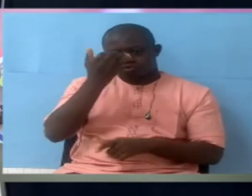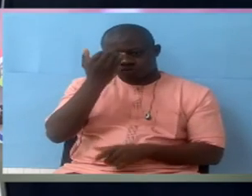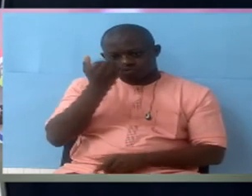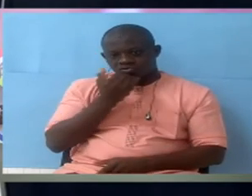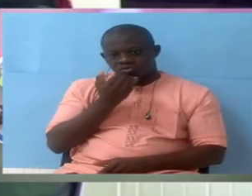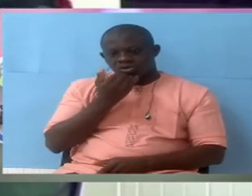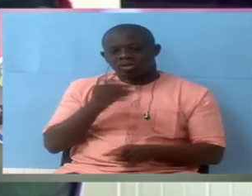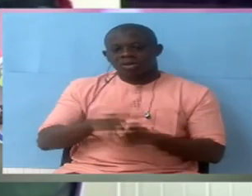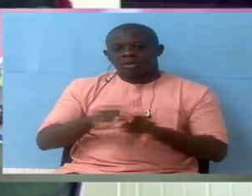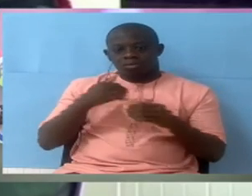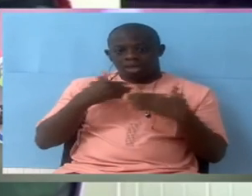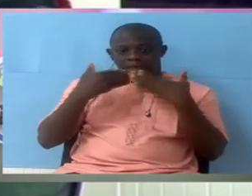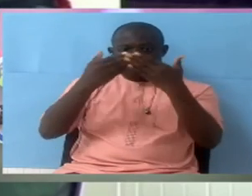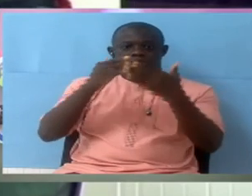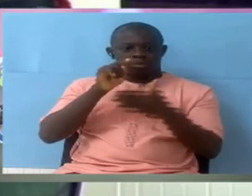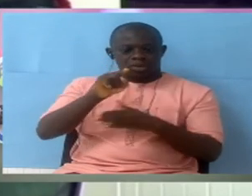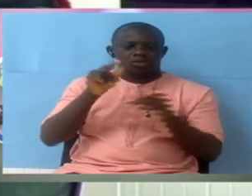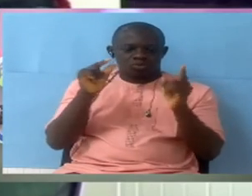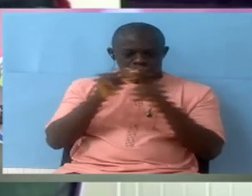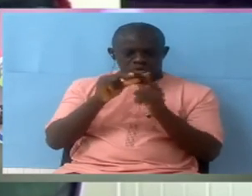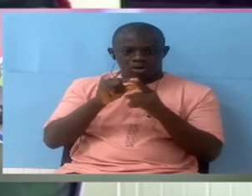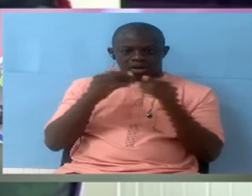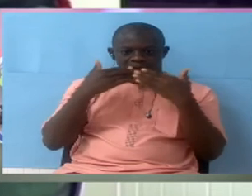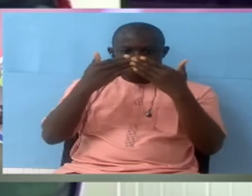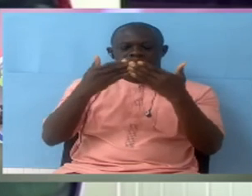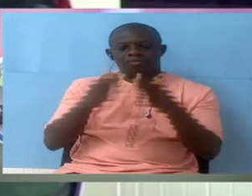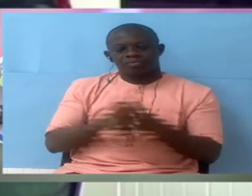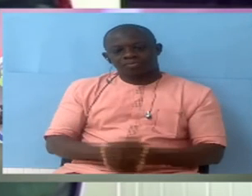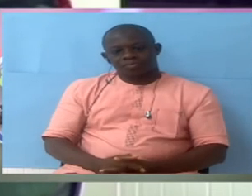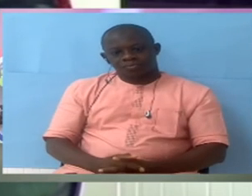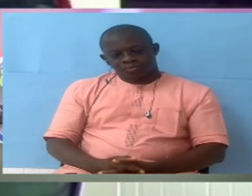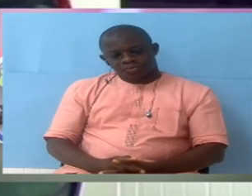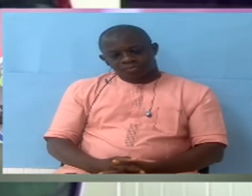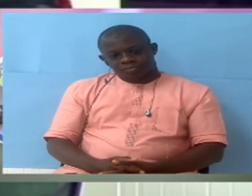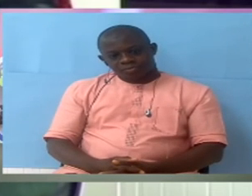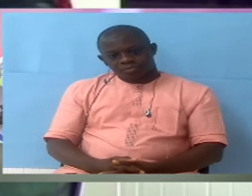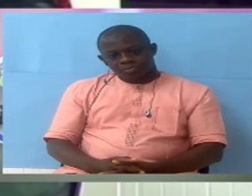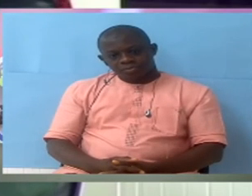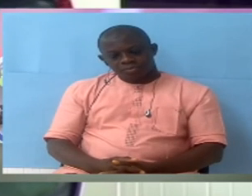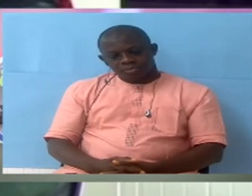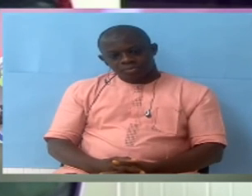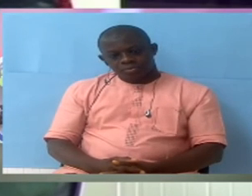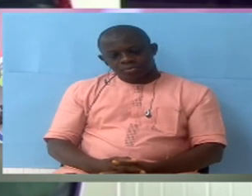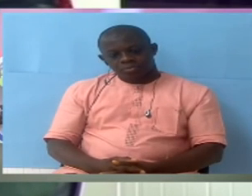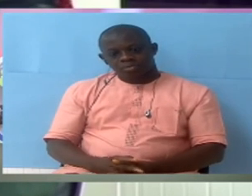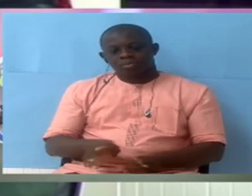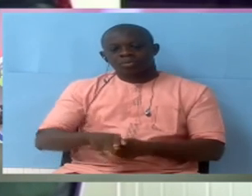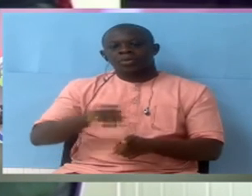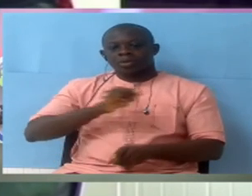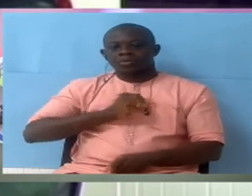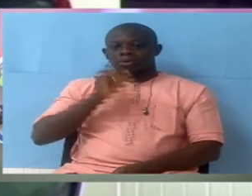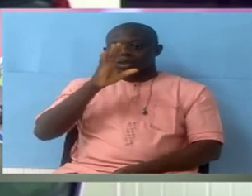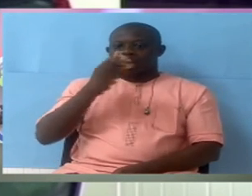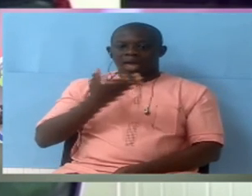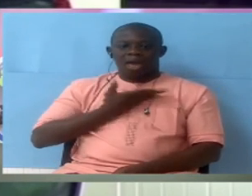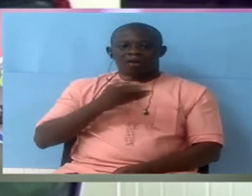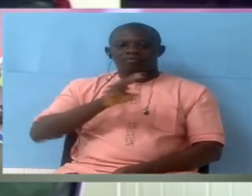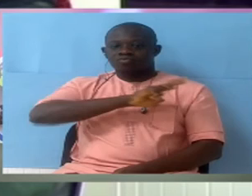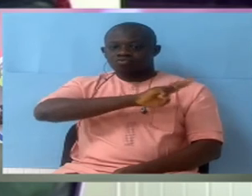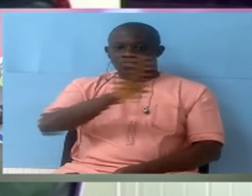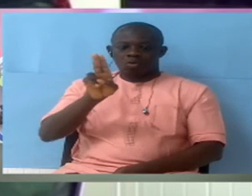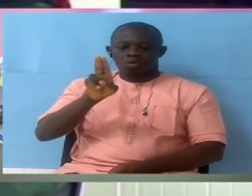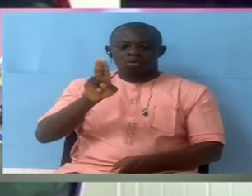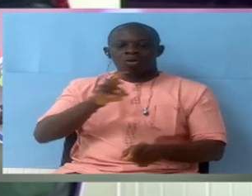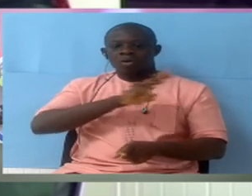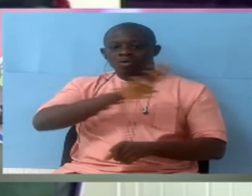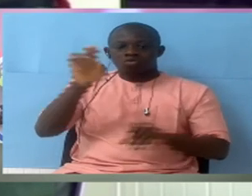I told him those words. Ci la ko kaddu yoy ne ko nak bul stupid bul ñaka xel. And said there is no ocean between me